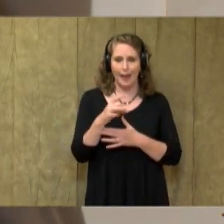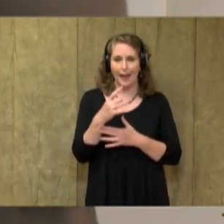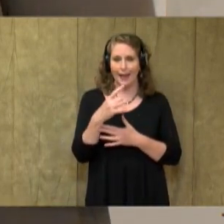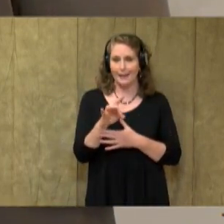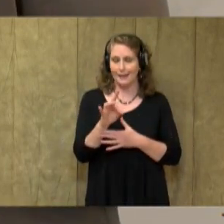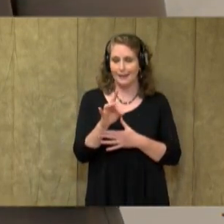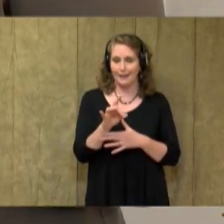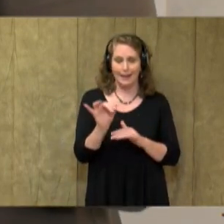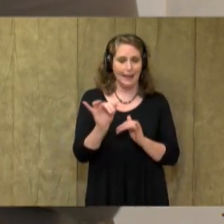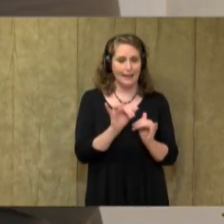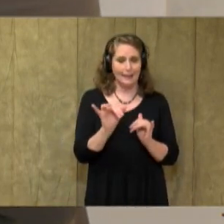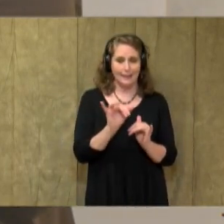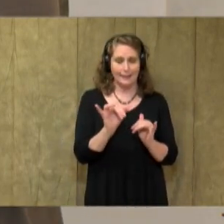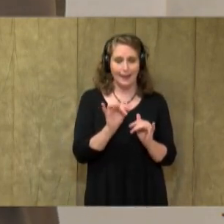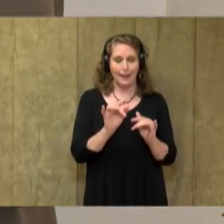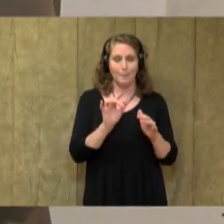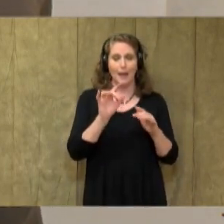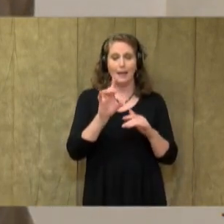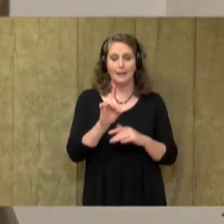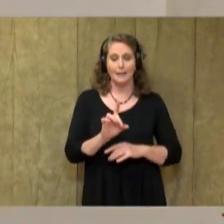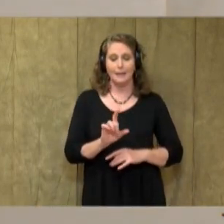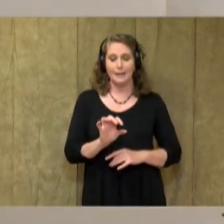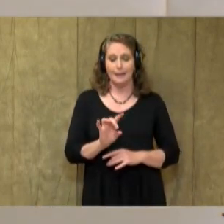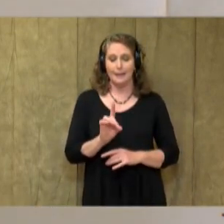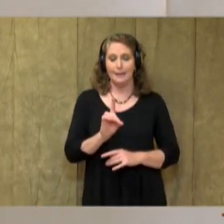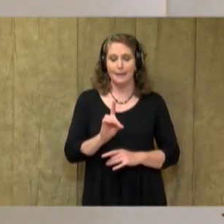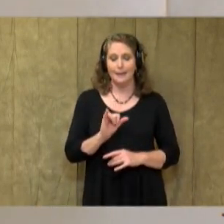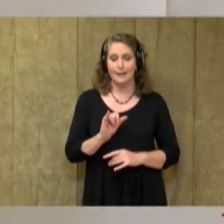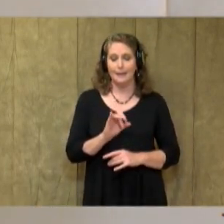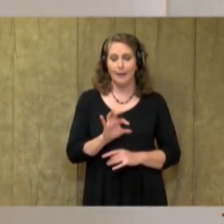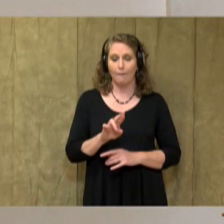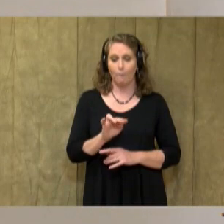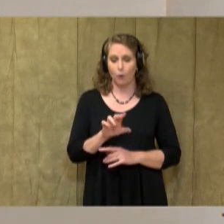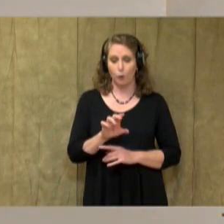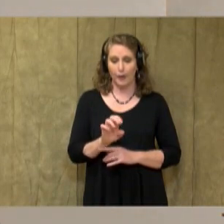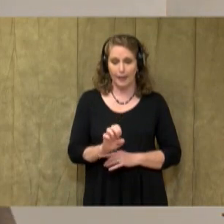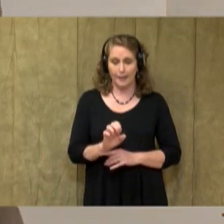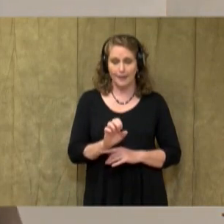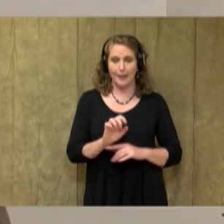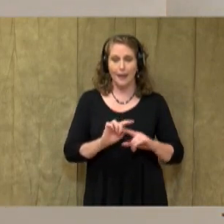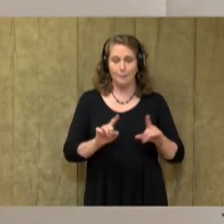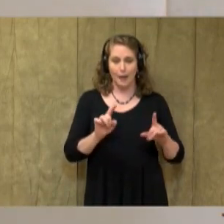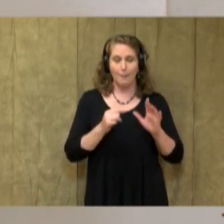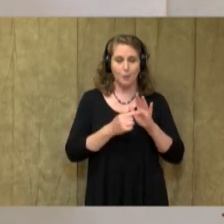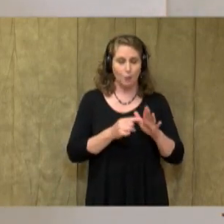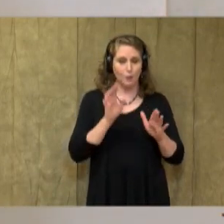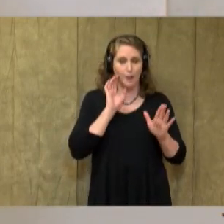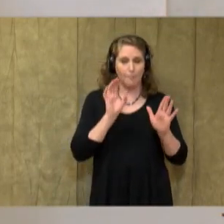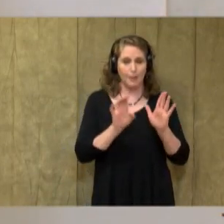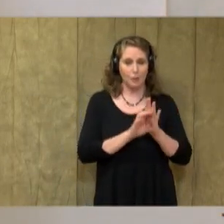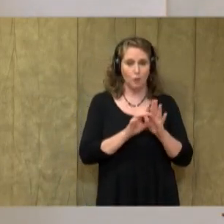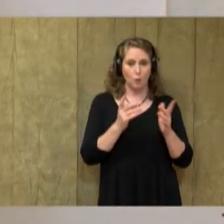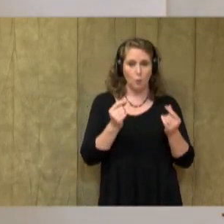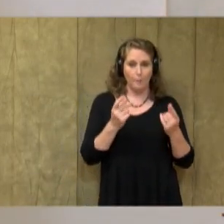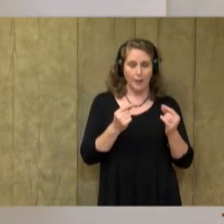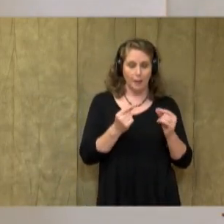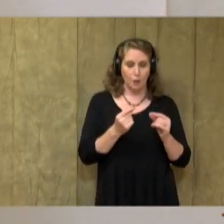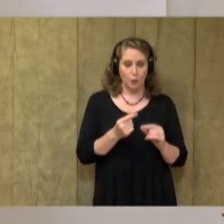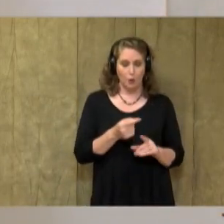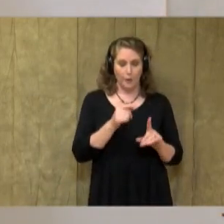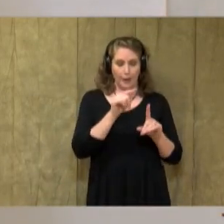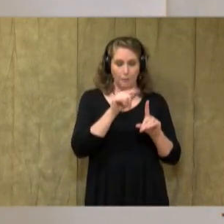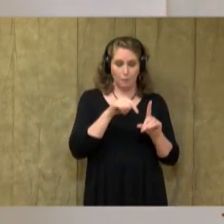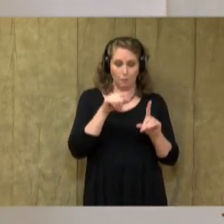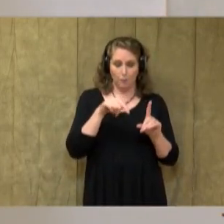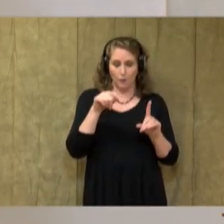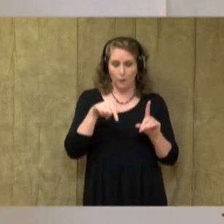So it would be the same difference, the same thing. But I'm going to show on a picture. You can see how they show. I'm going to cross out this